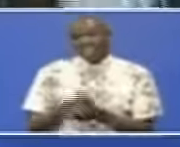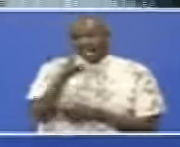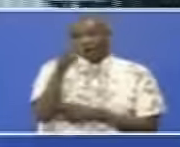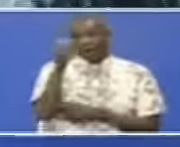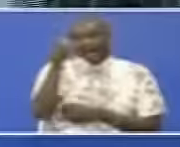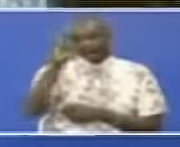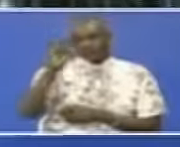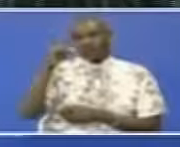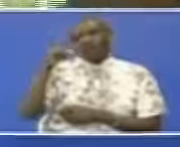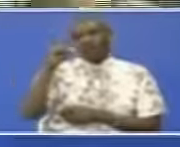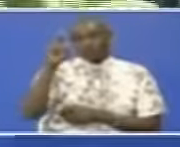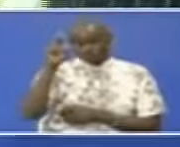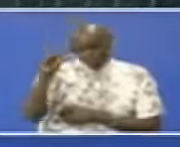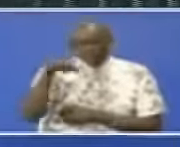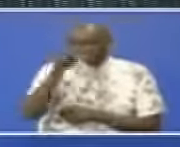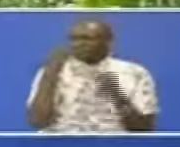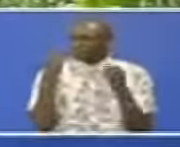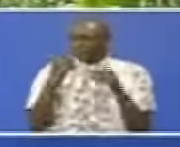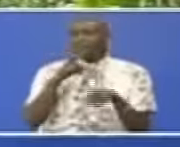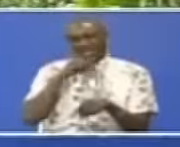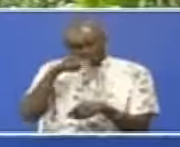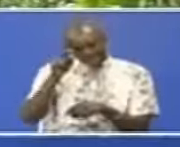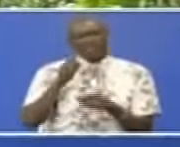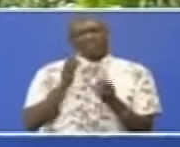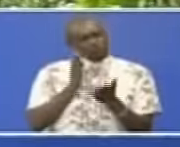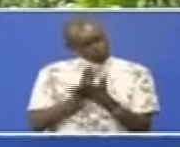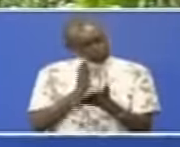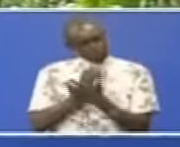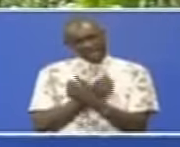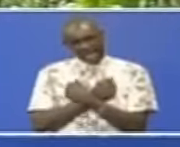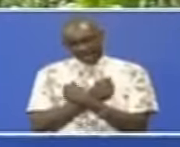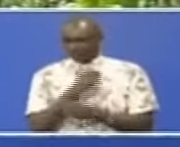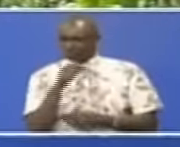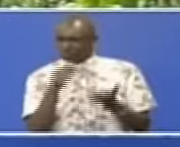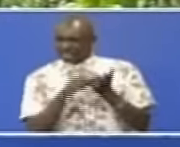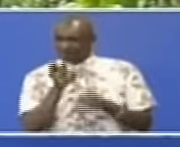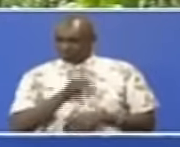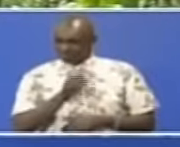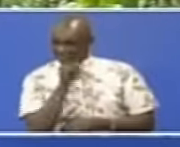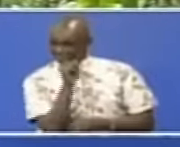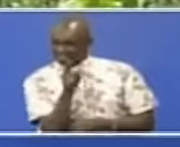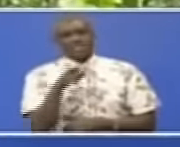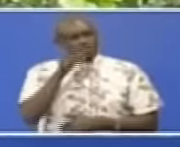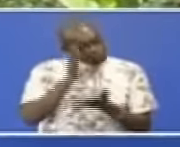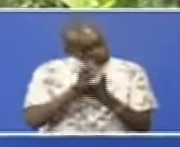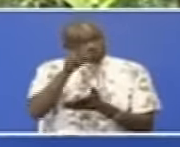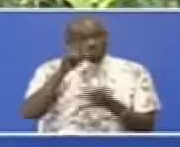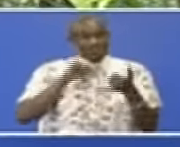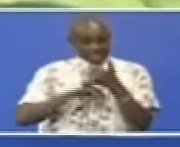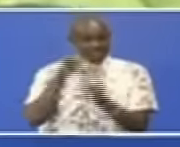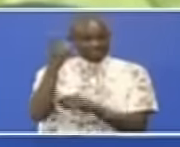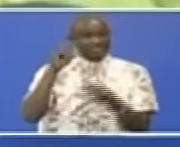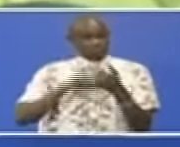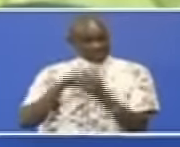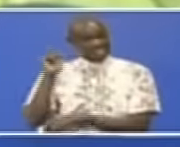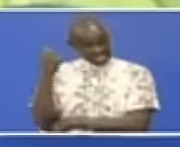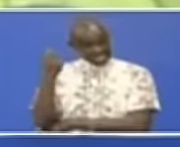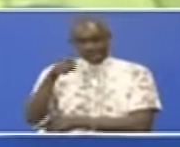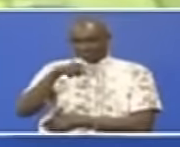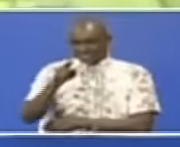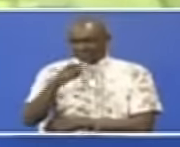Abdul Ghani is one among the many men who have been attracted to the Ugandan women. Despite the fact that he had already married a Kenyan wife,